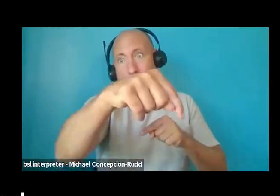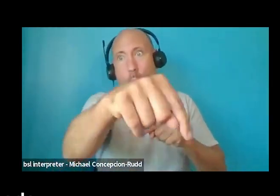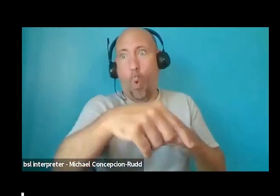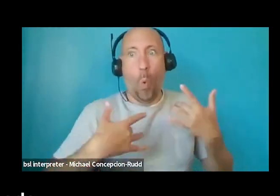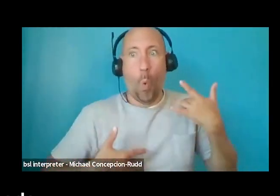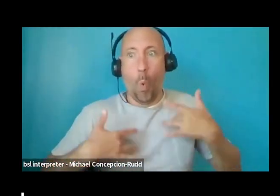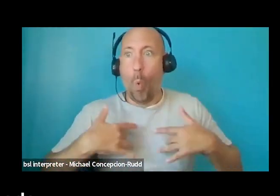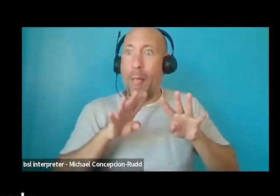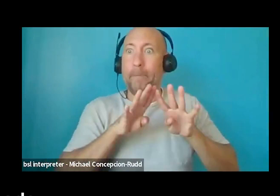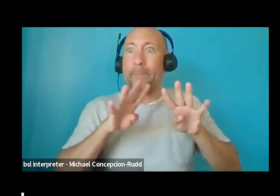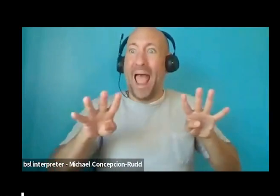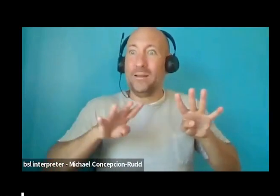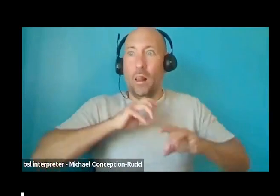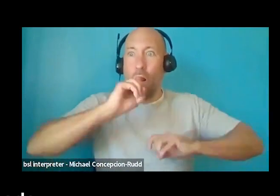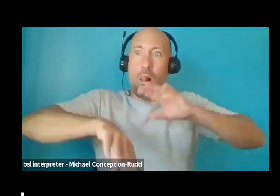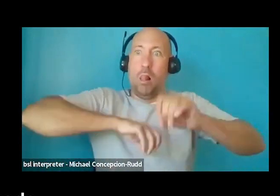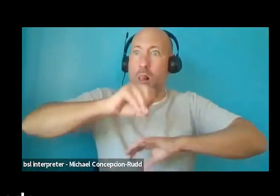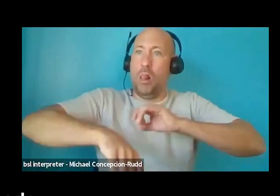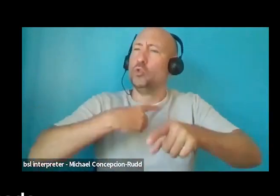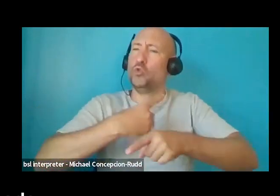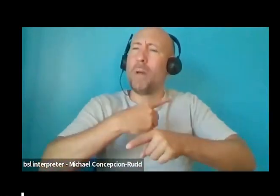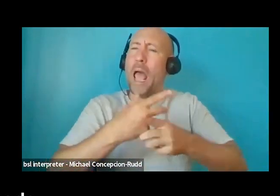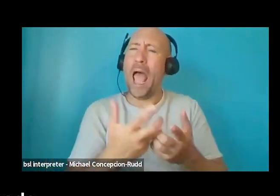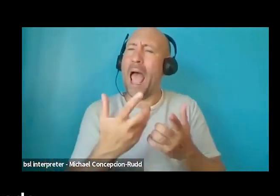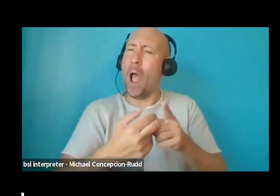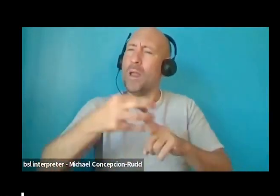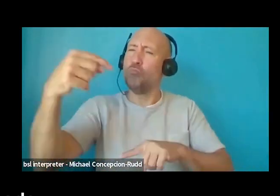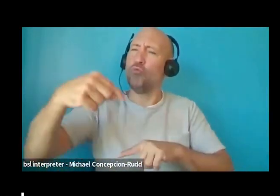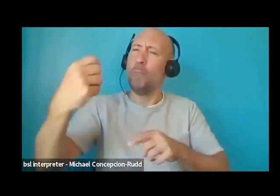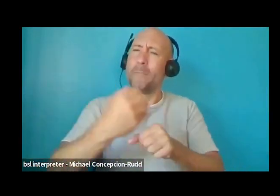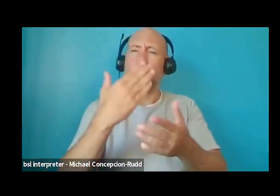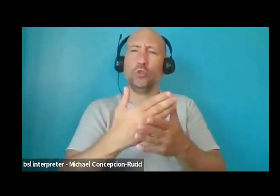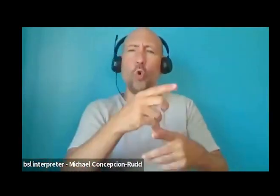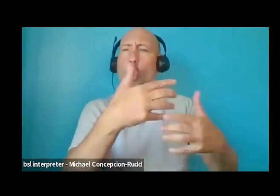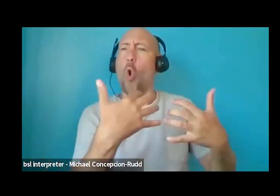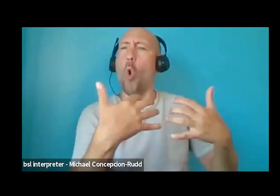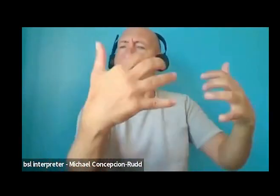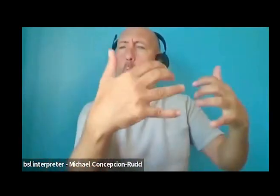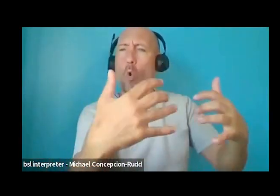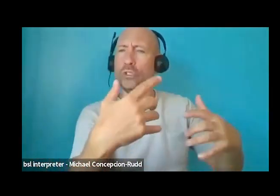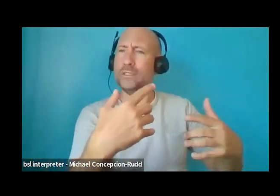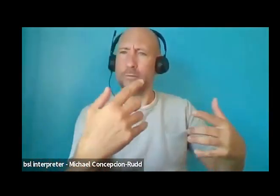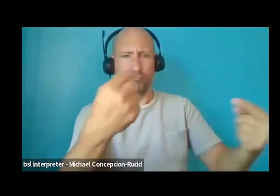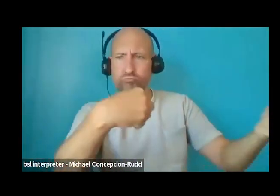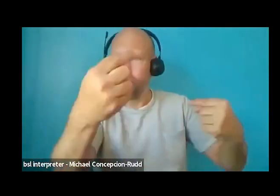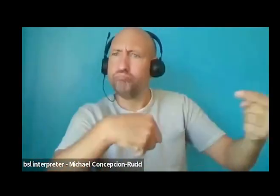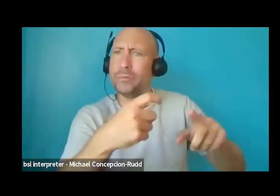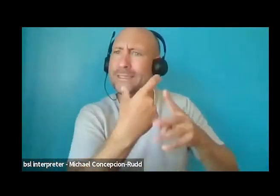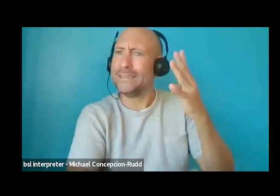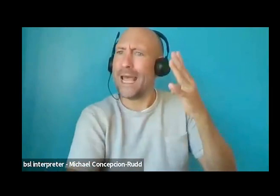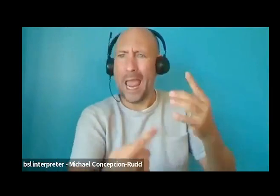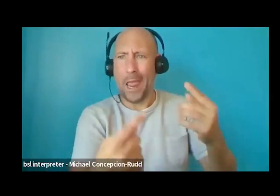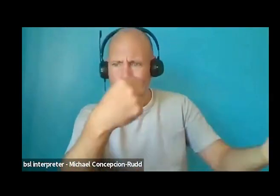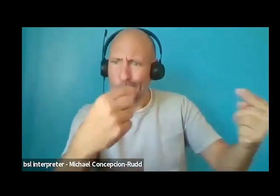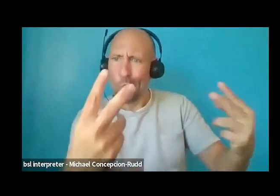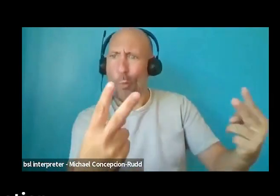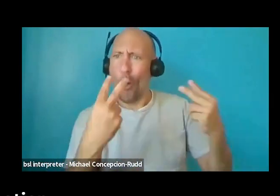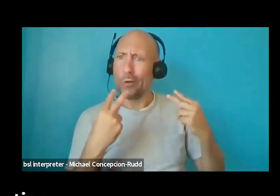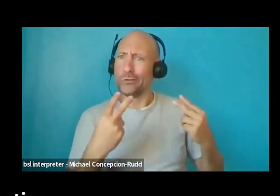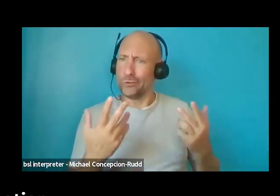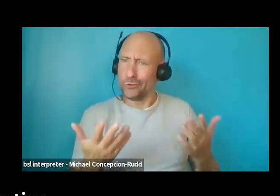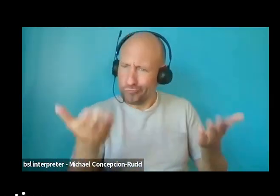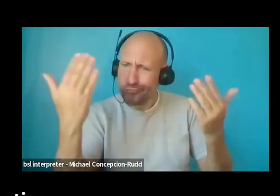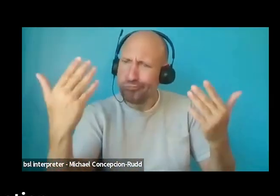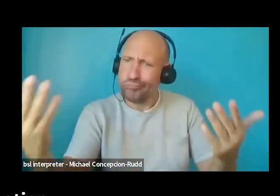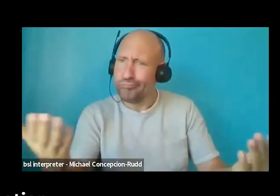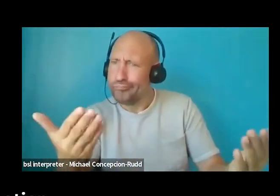talking about how dance can be made accessible to disabled audiences, and then also about disabled leadership too. Again,